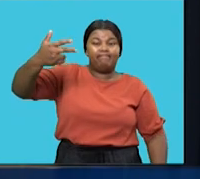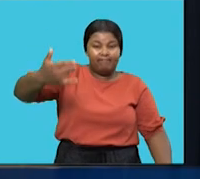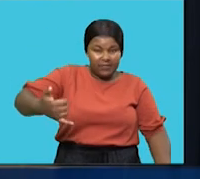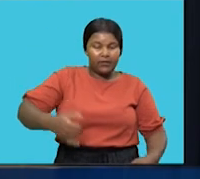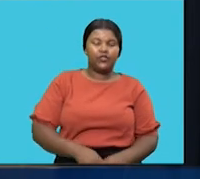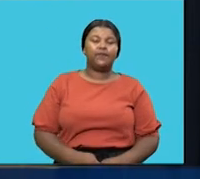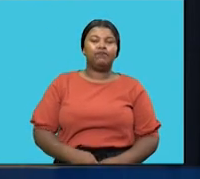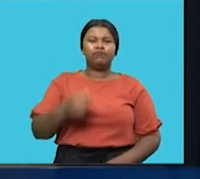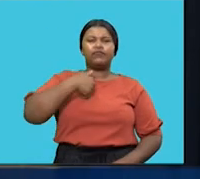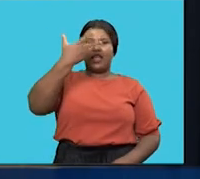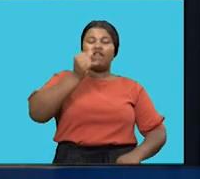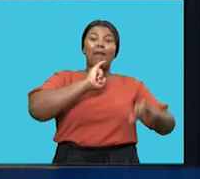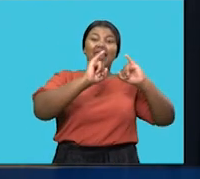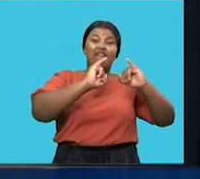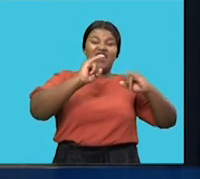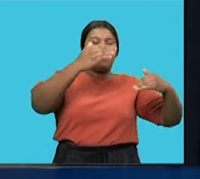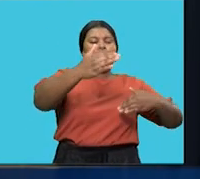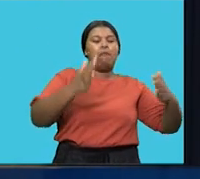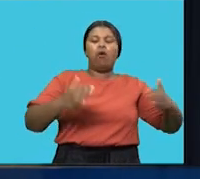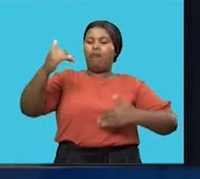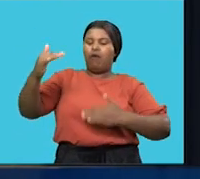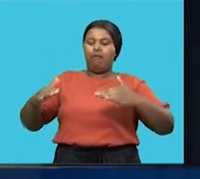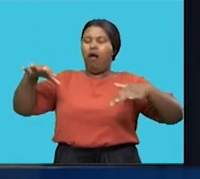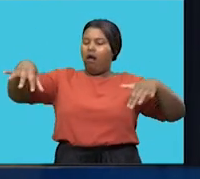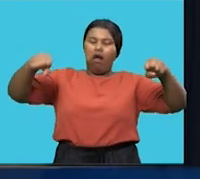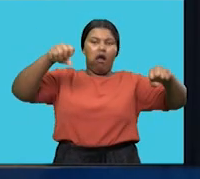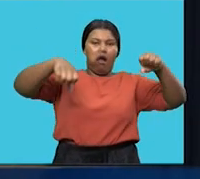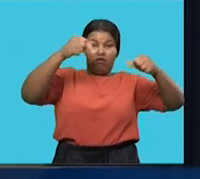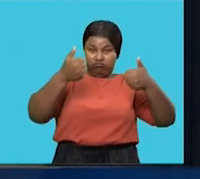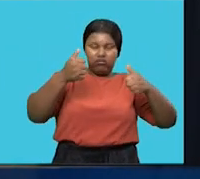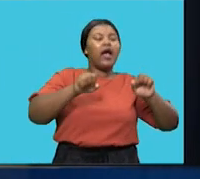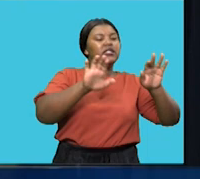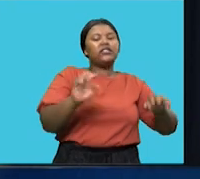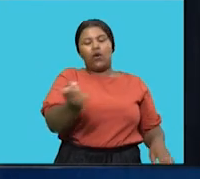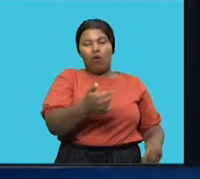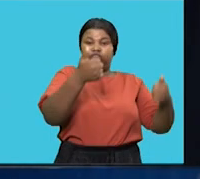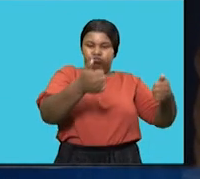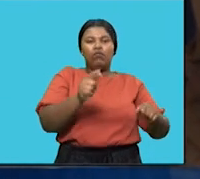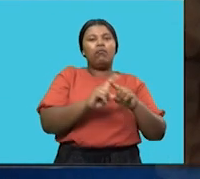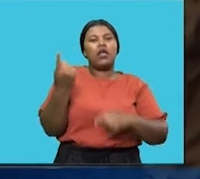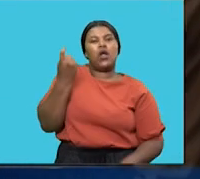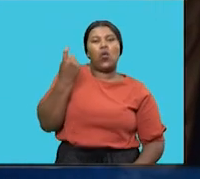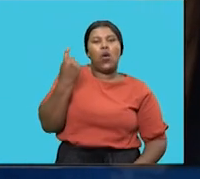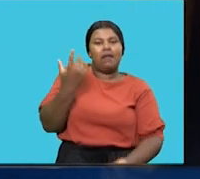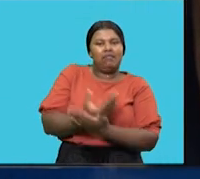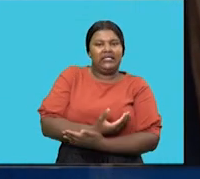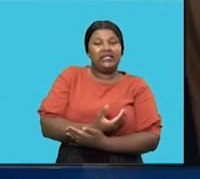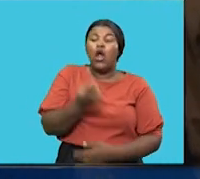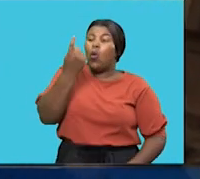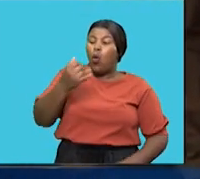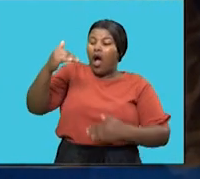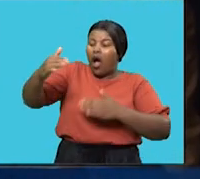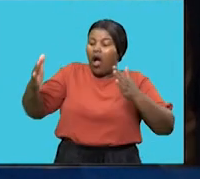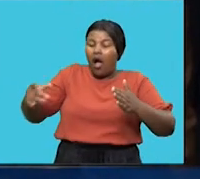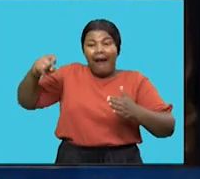I 11, we were switched off. I-10 yonke isishwe on. Only one box left, engakasishela.